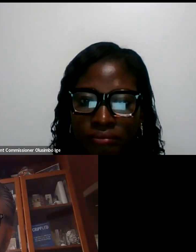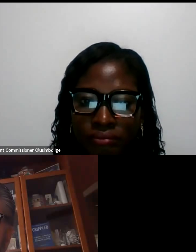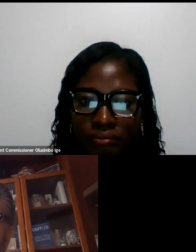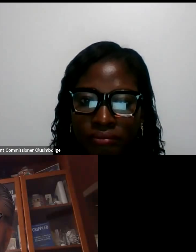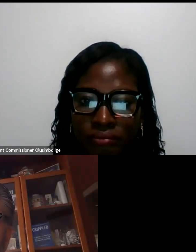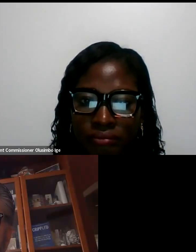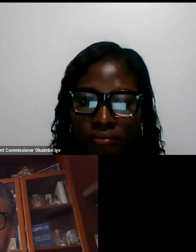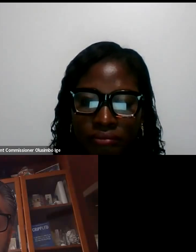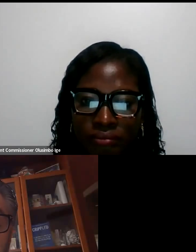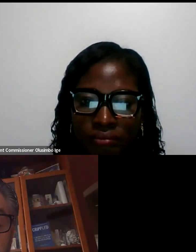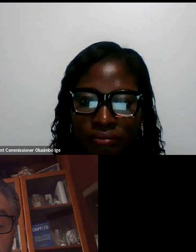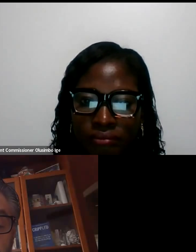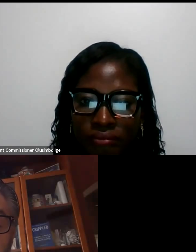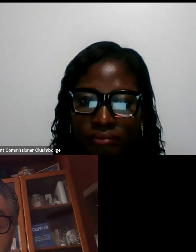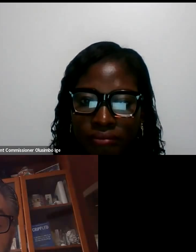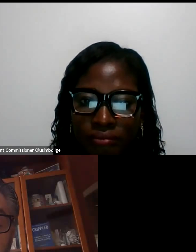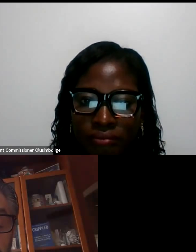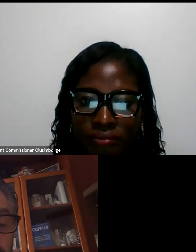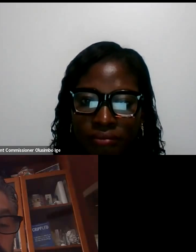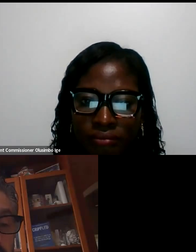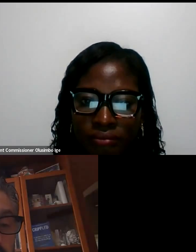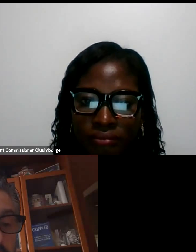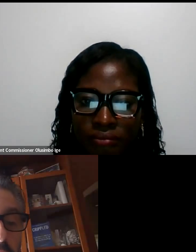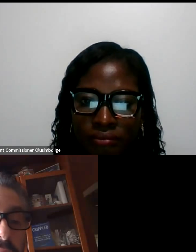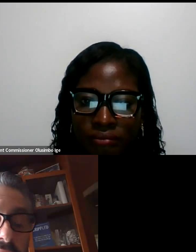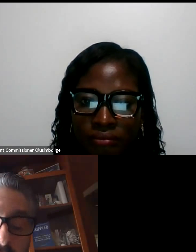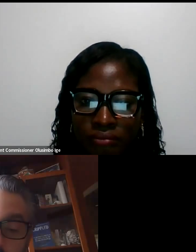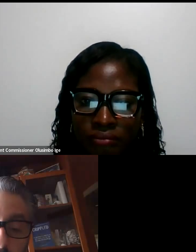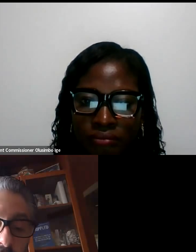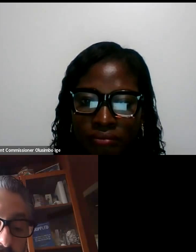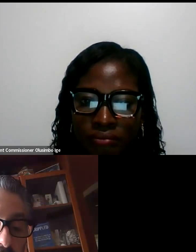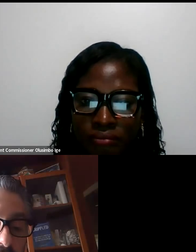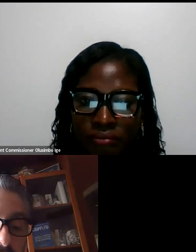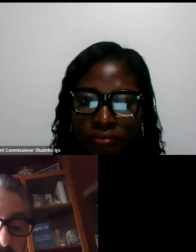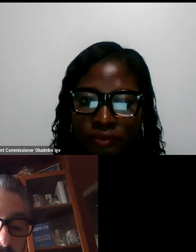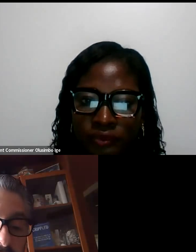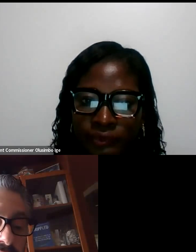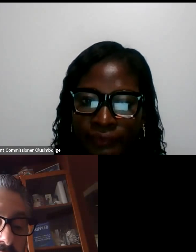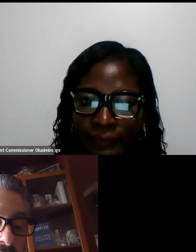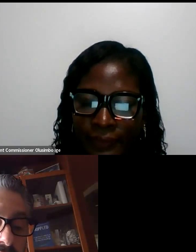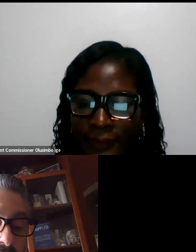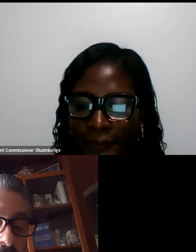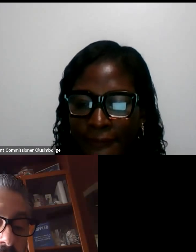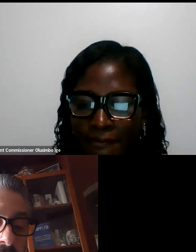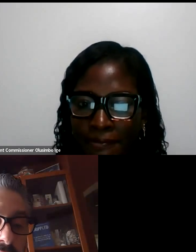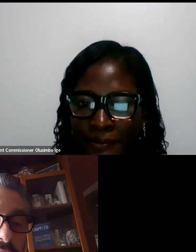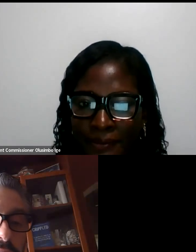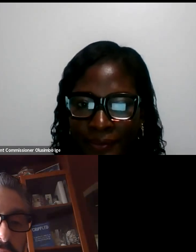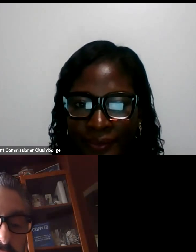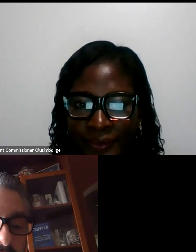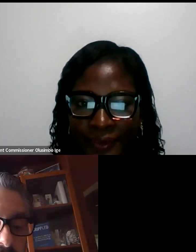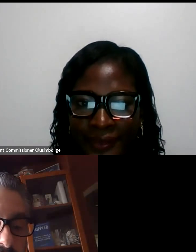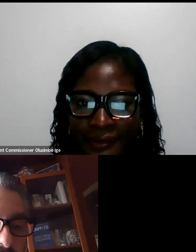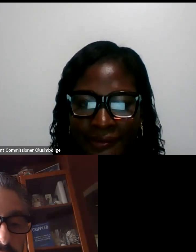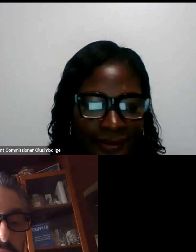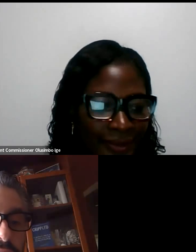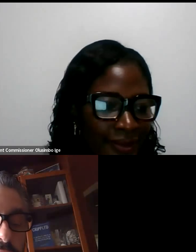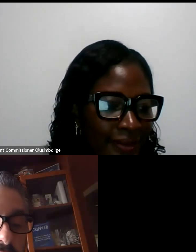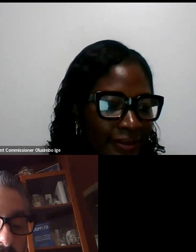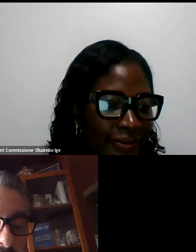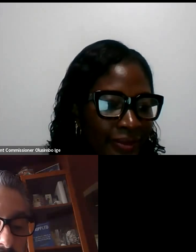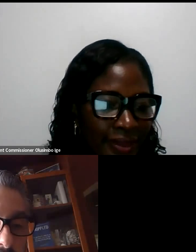Hygiene, Dr. Ige. Dr. Ige, the floor is yours, and we look forward to hearing what you have to say.